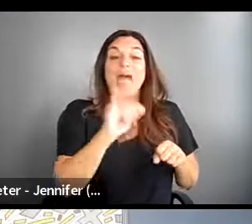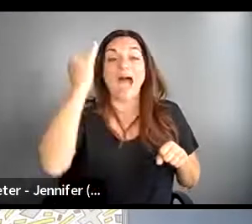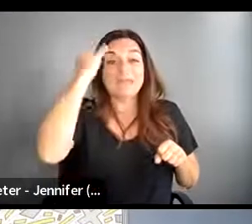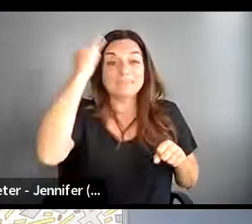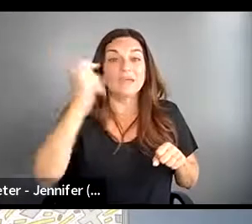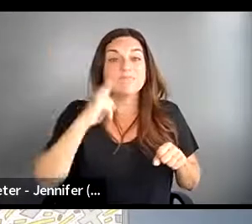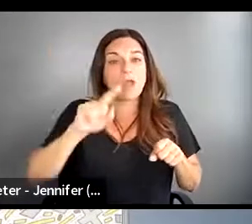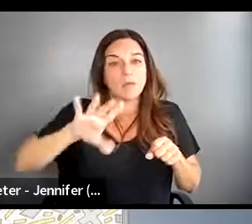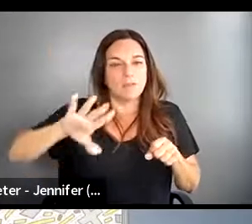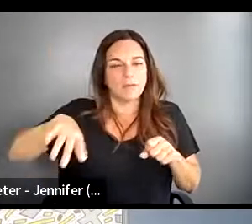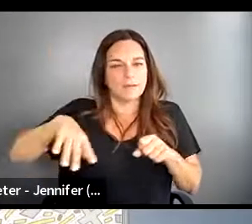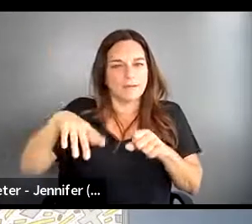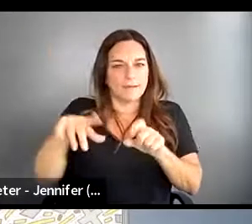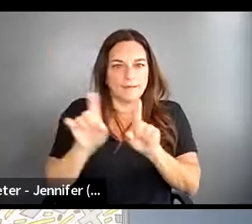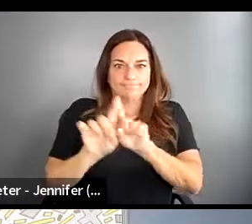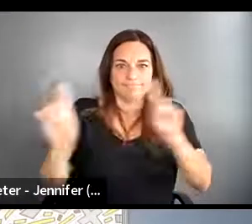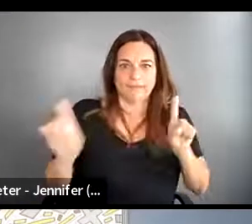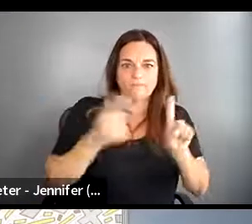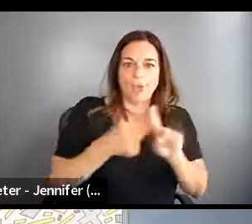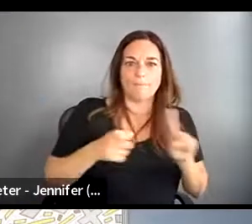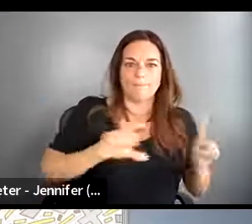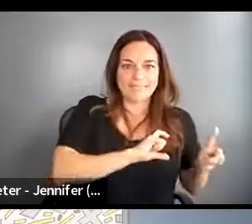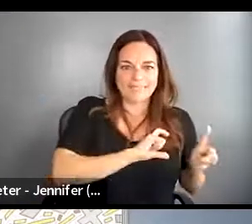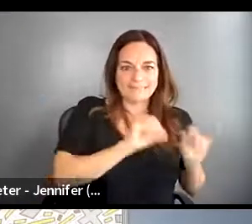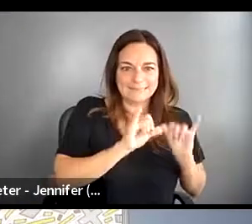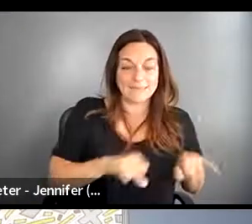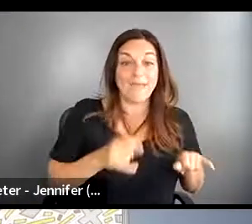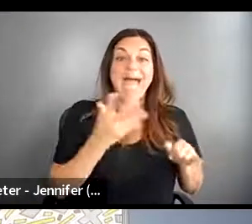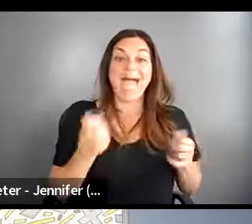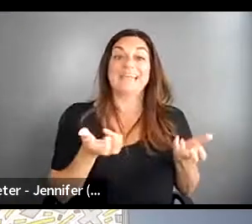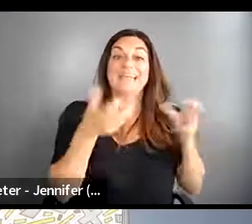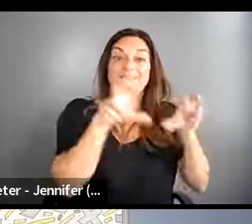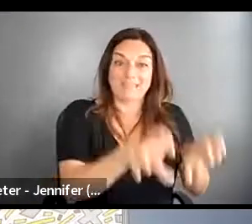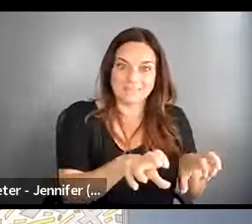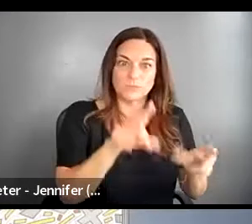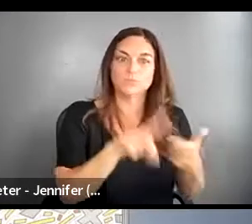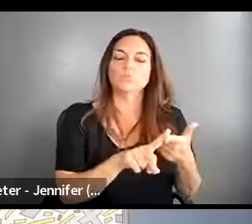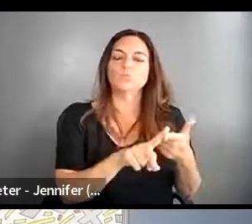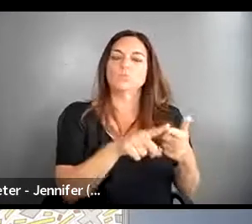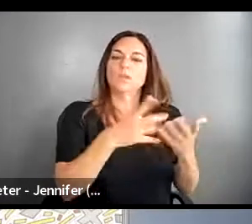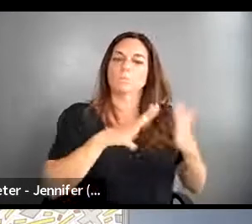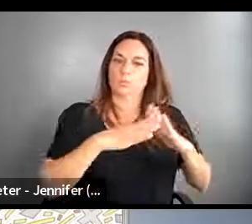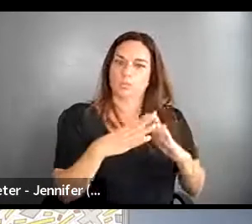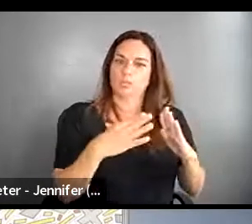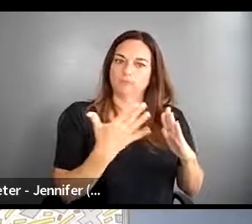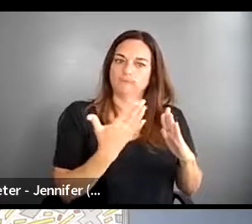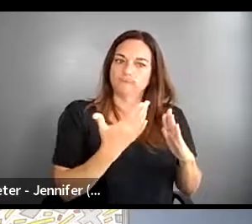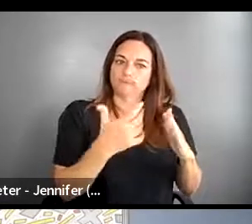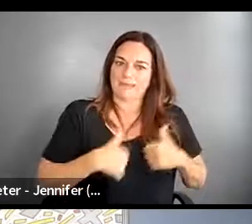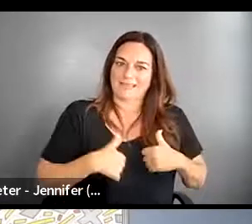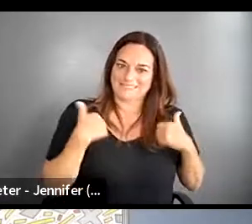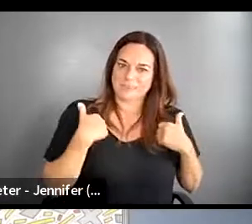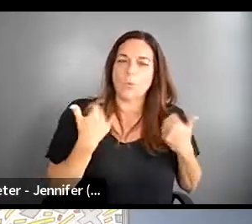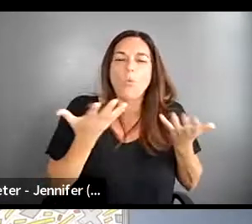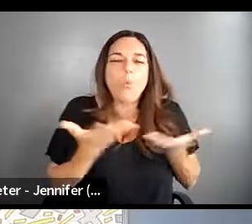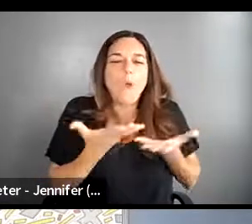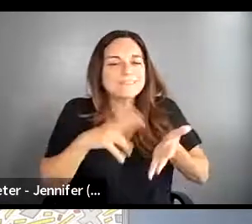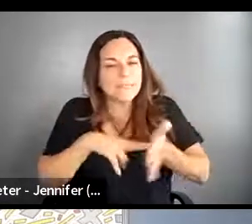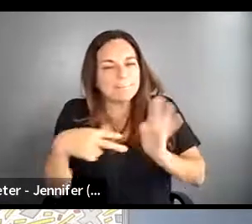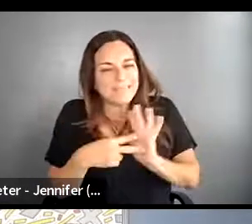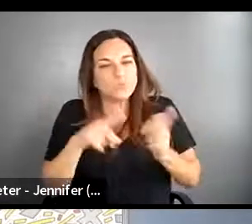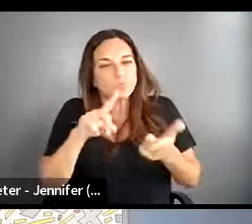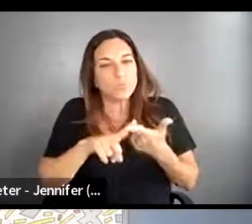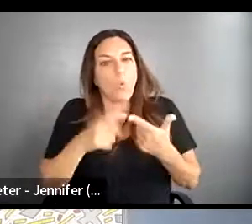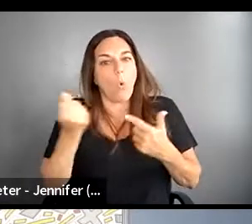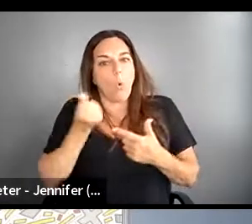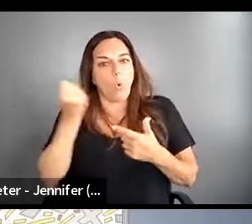police and all policing systems and investing in community residents. What does it actually mean to hold legislators accountable